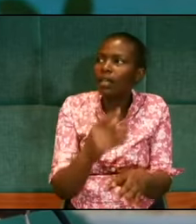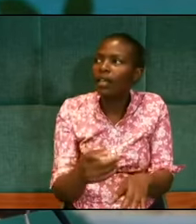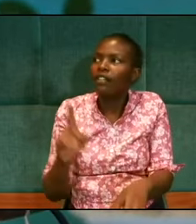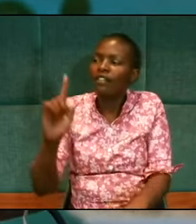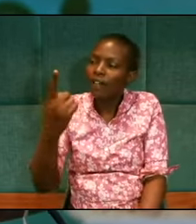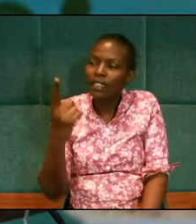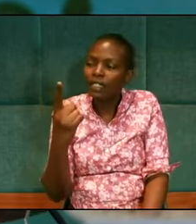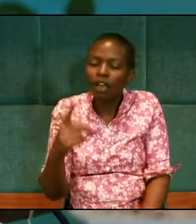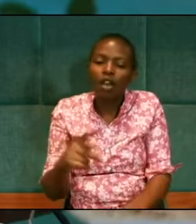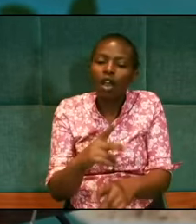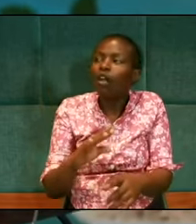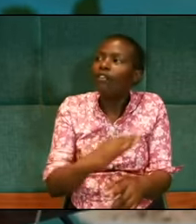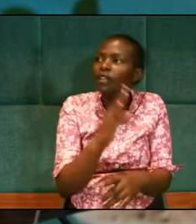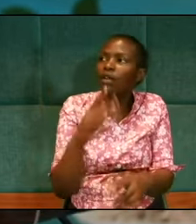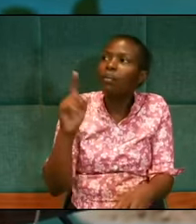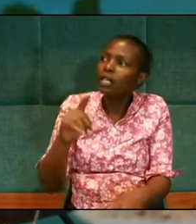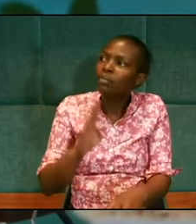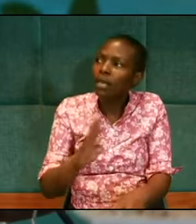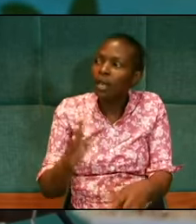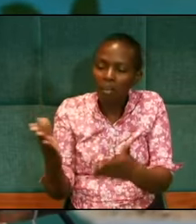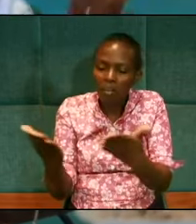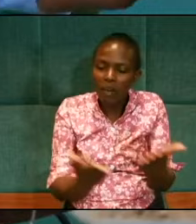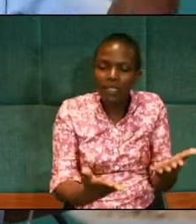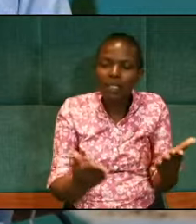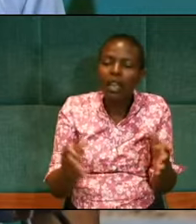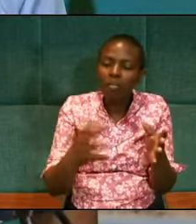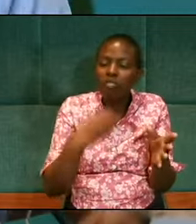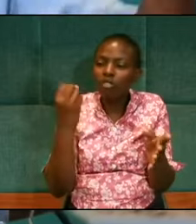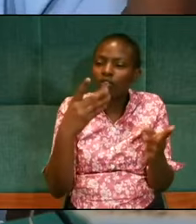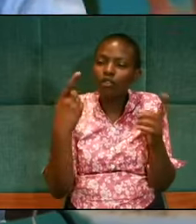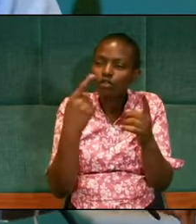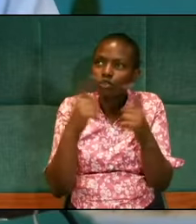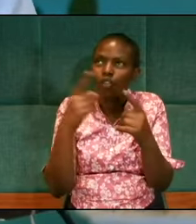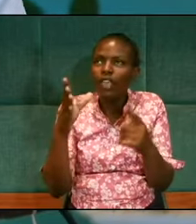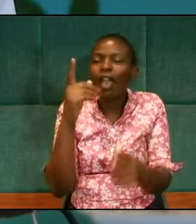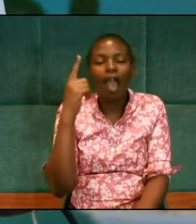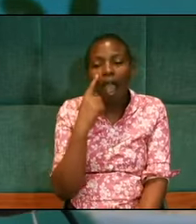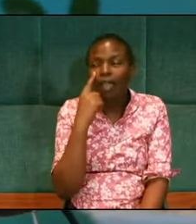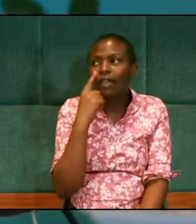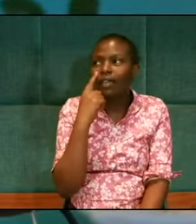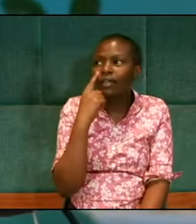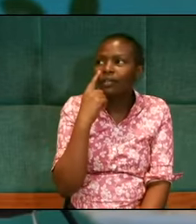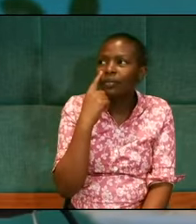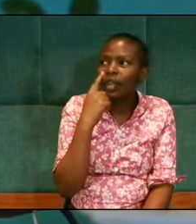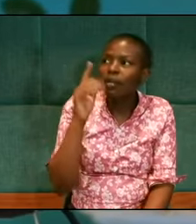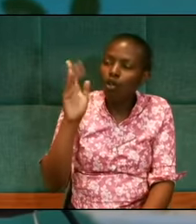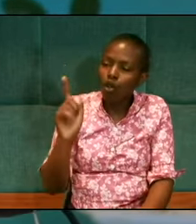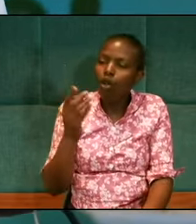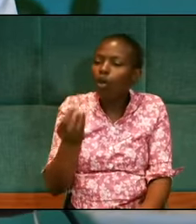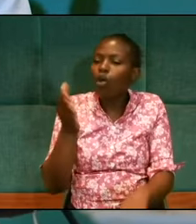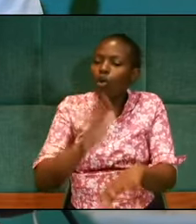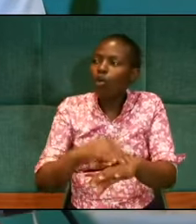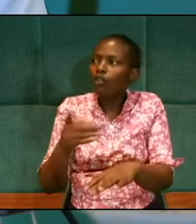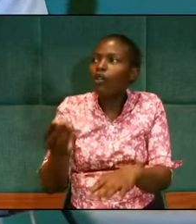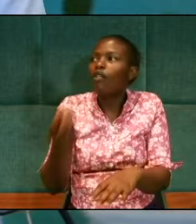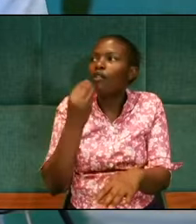be pleasant to the eye. Tree number two, trees good for food. They are categories. Tree number three, the tree of